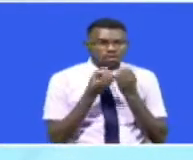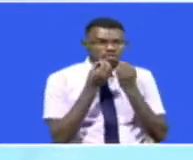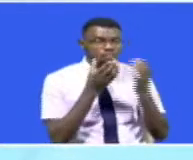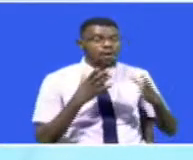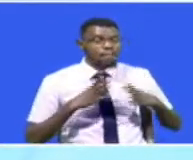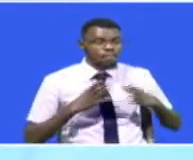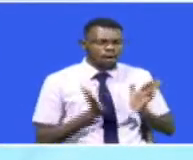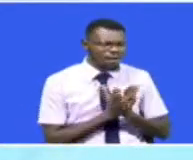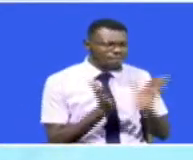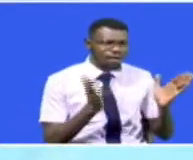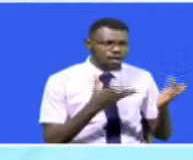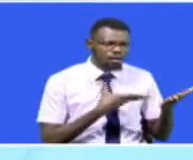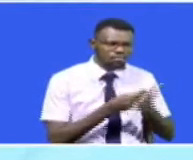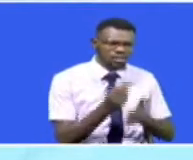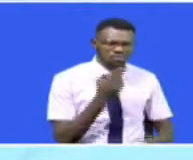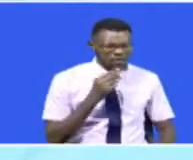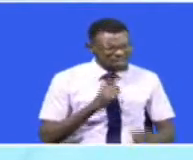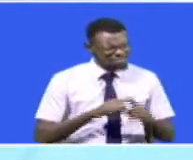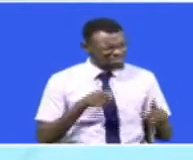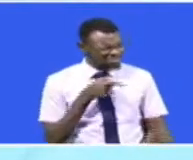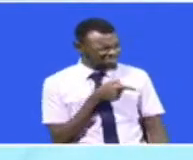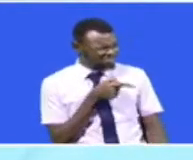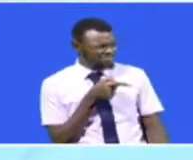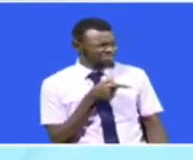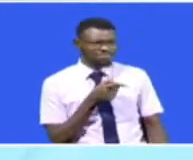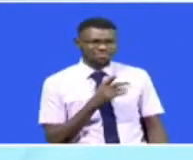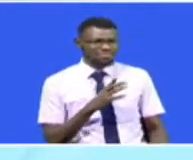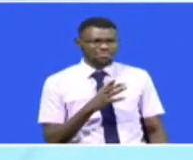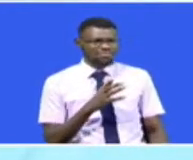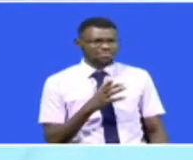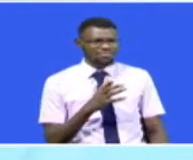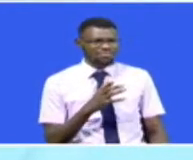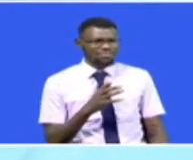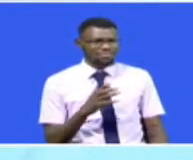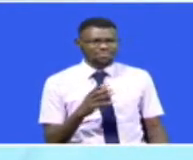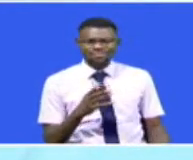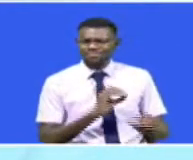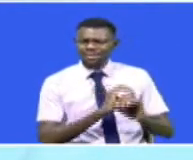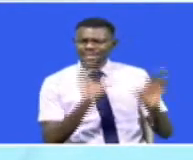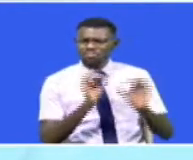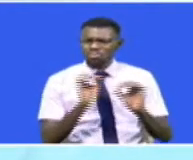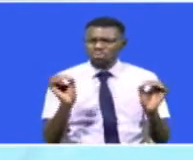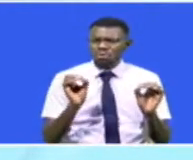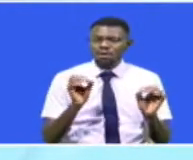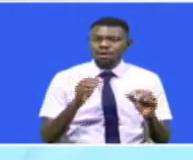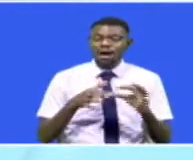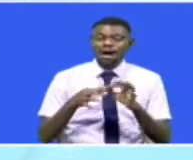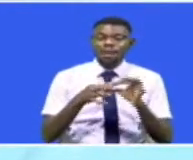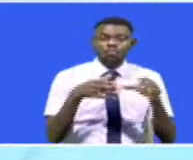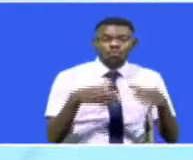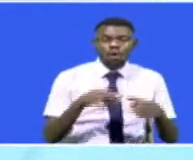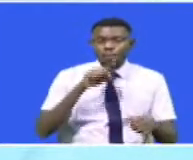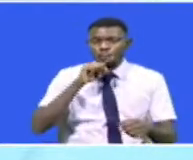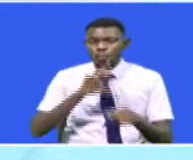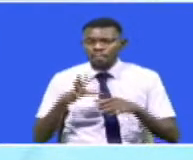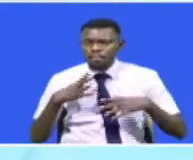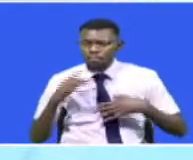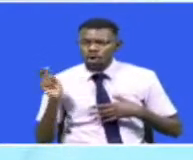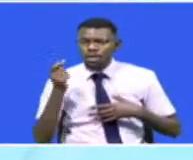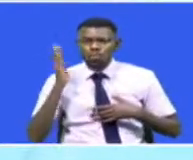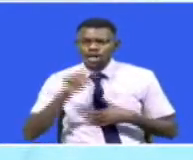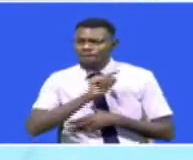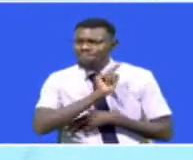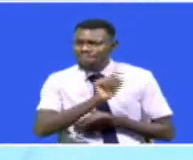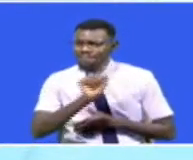had bought had strange pellets. Now this, as the mayor leaders promised Kenyans to unearth the names of politicians and